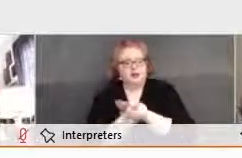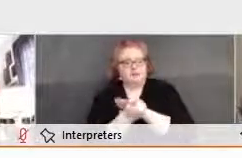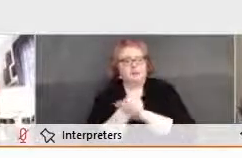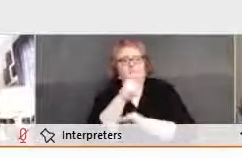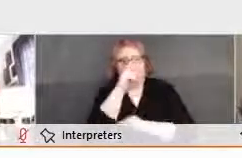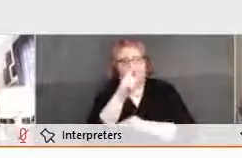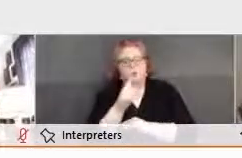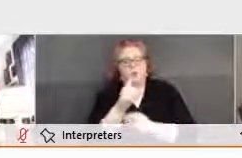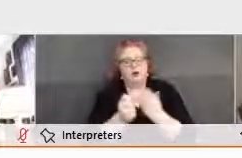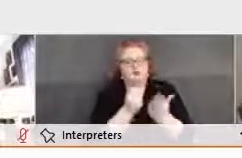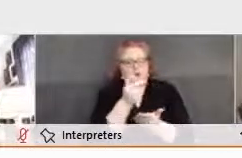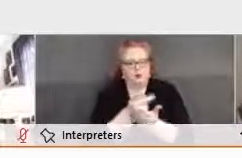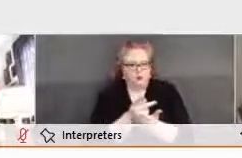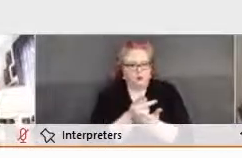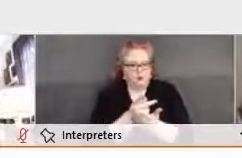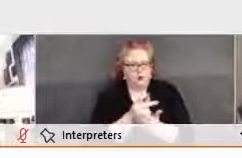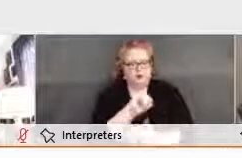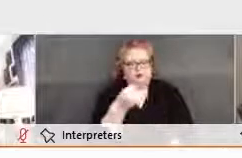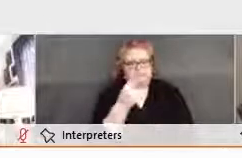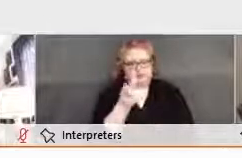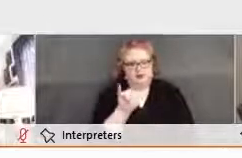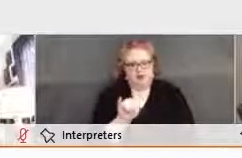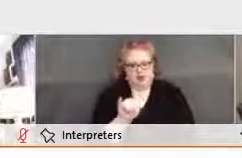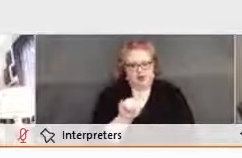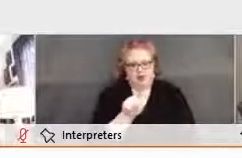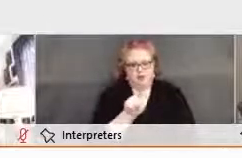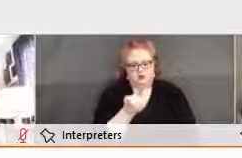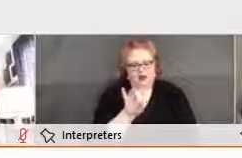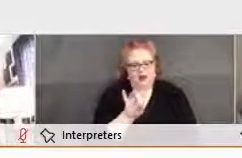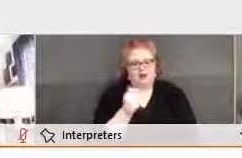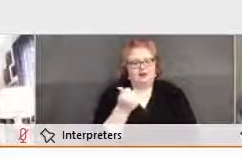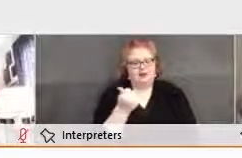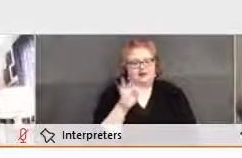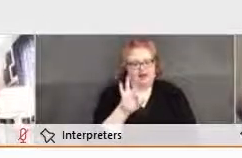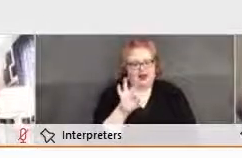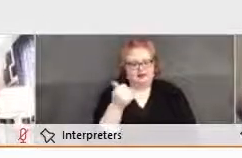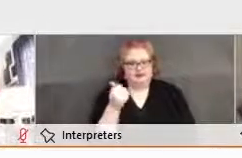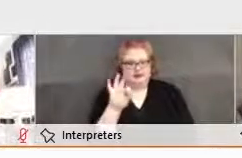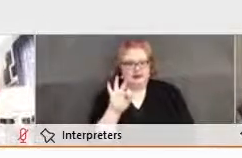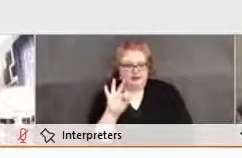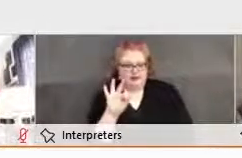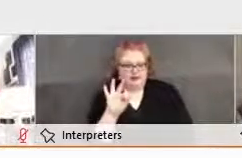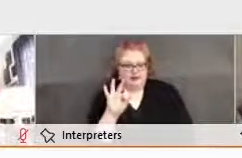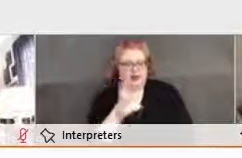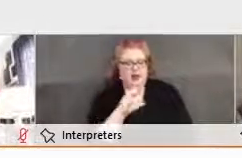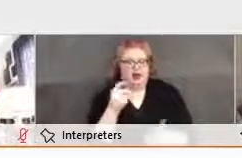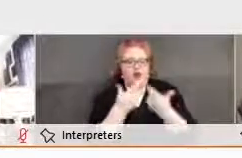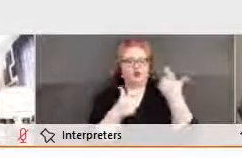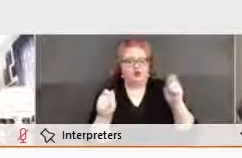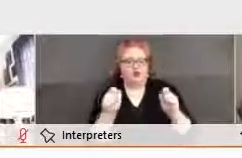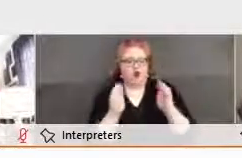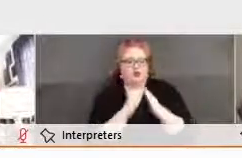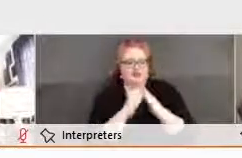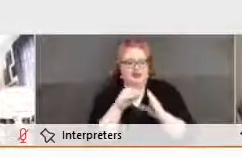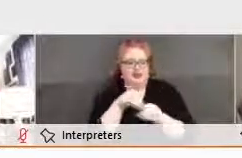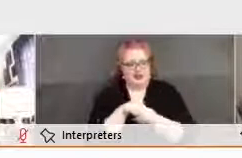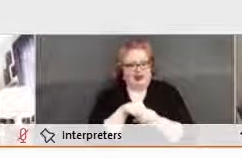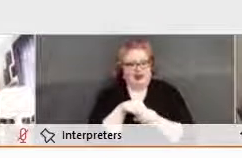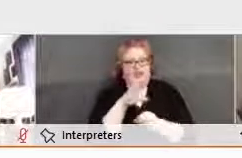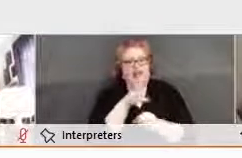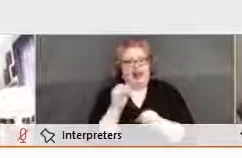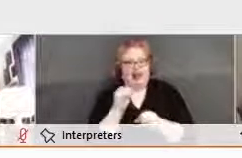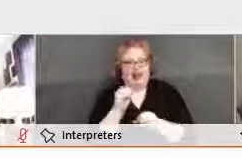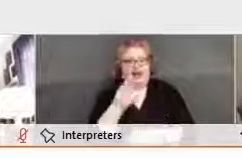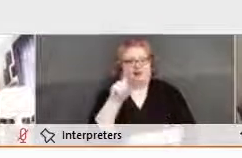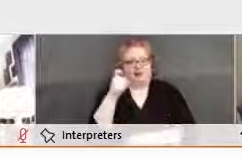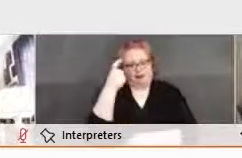74-15 on July 28, 1919. Now, as the largest city in and the capital city of Arkansas, Little Rock women played a significant